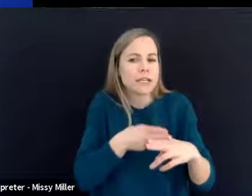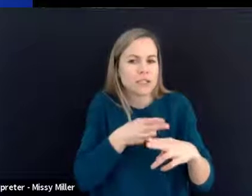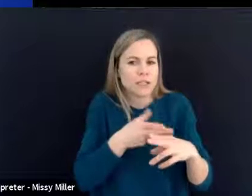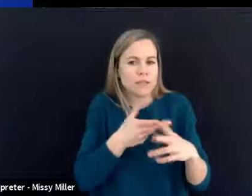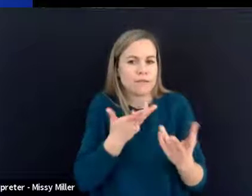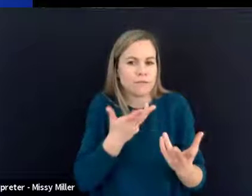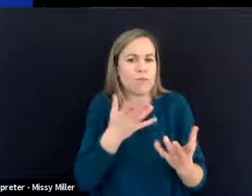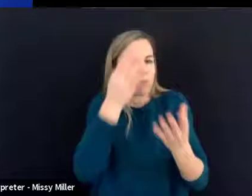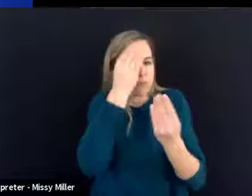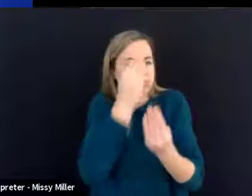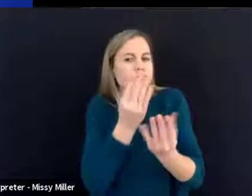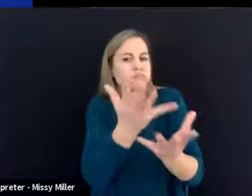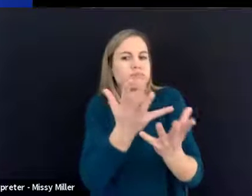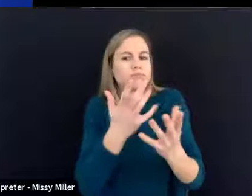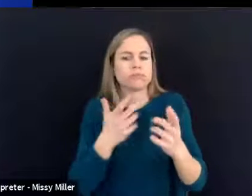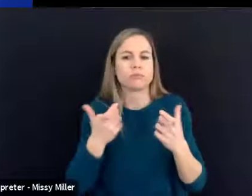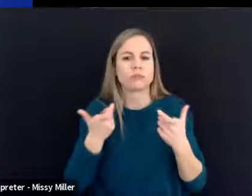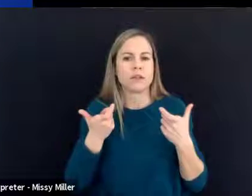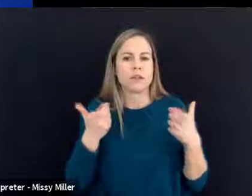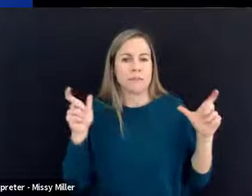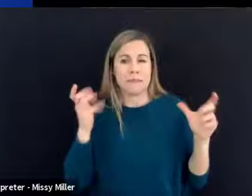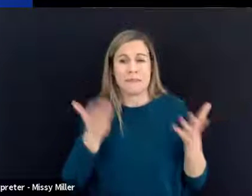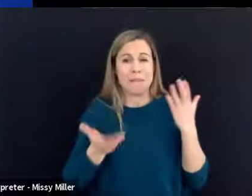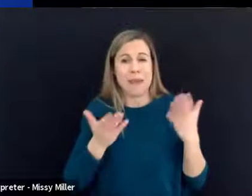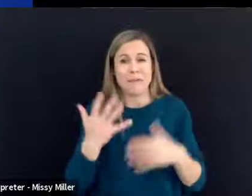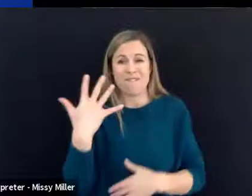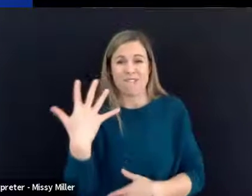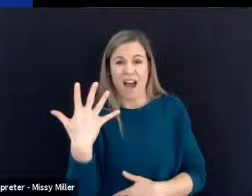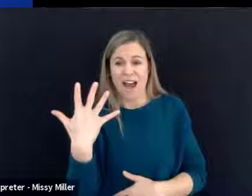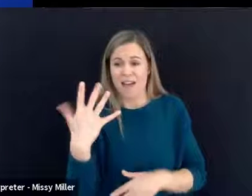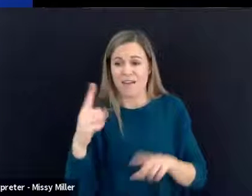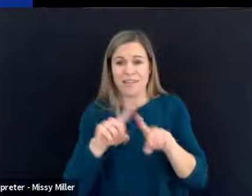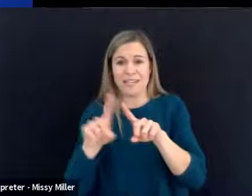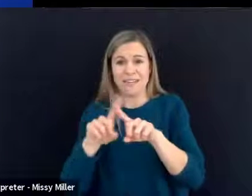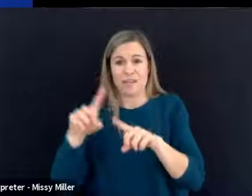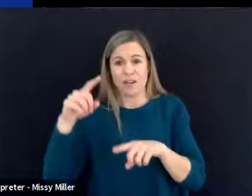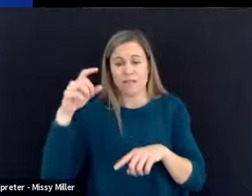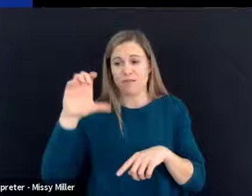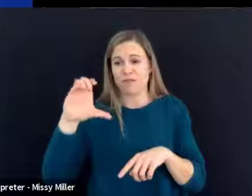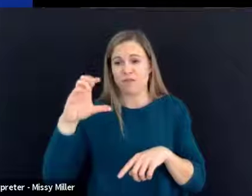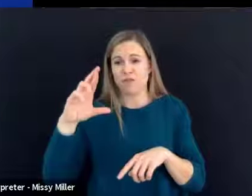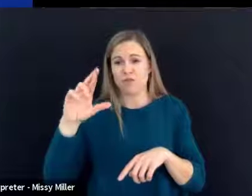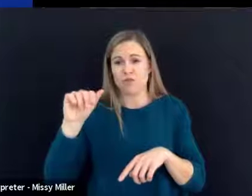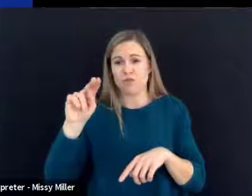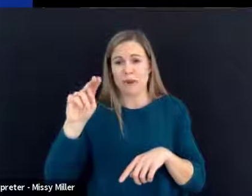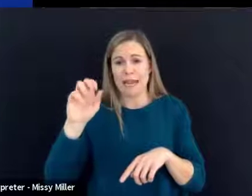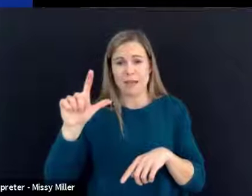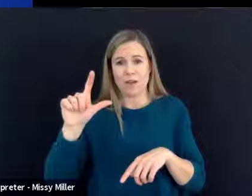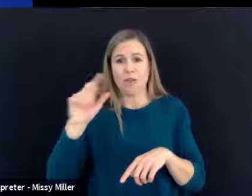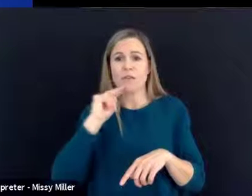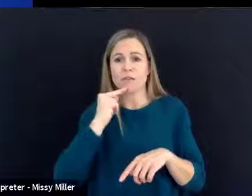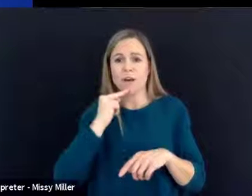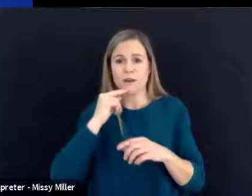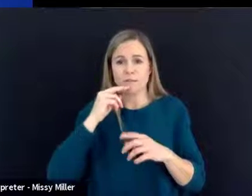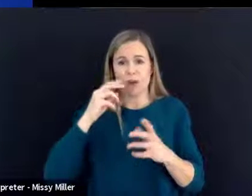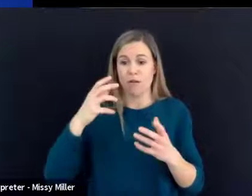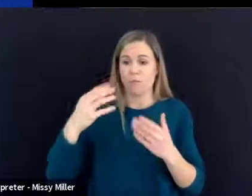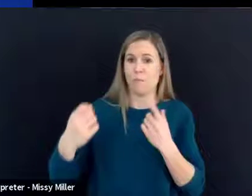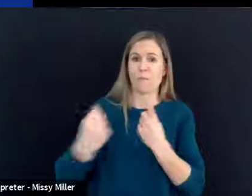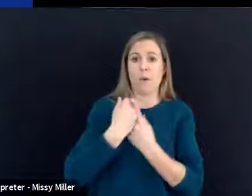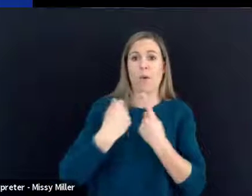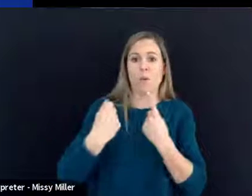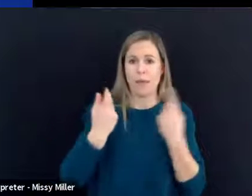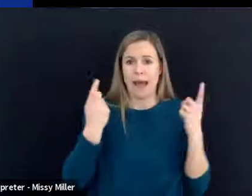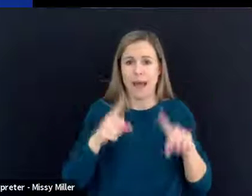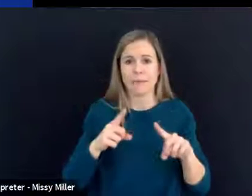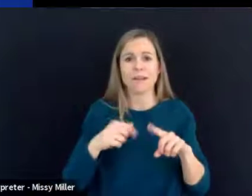major involvement of up to 5 of the cranial nerves, which is almost half of the cranial nerves. And you know that your head